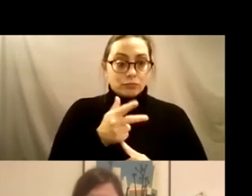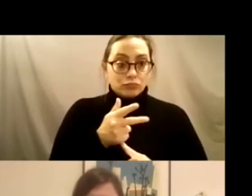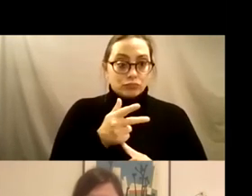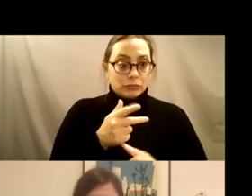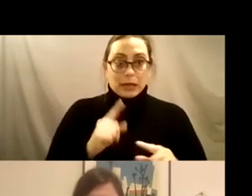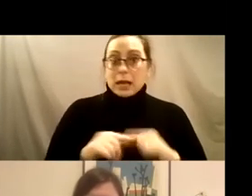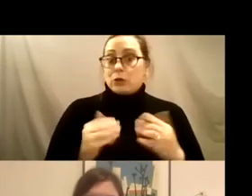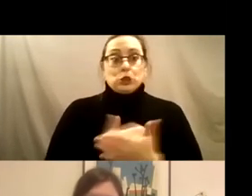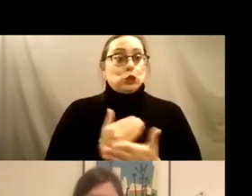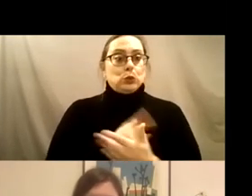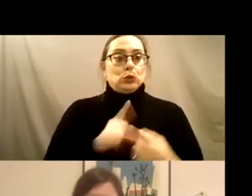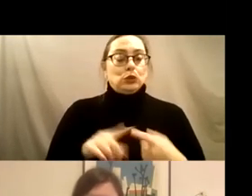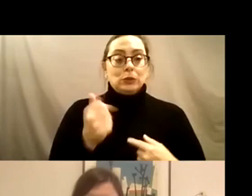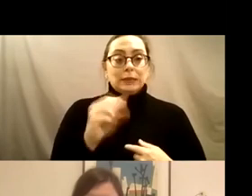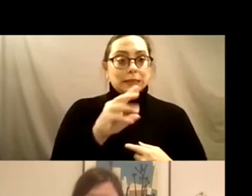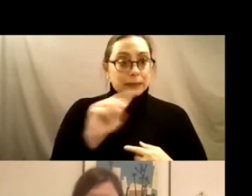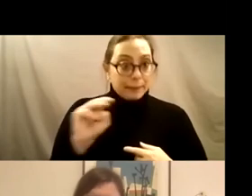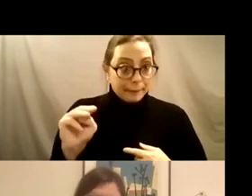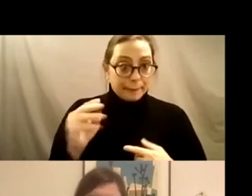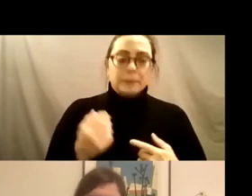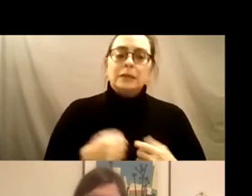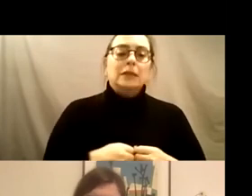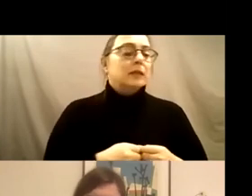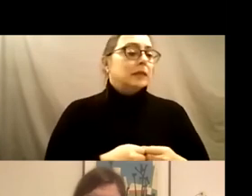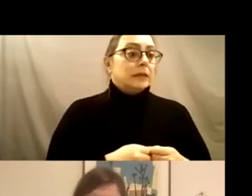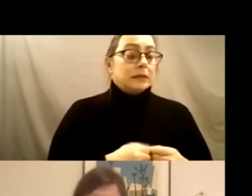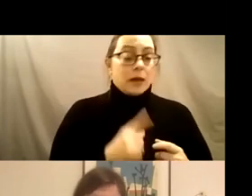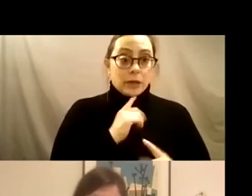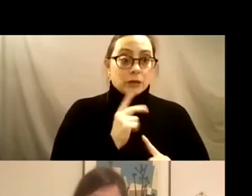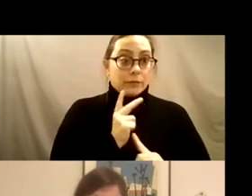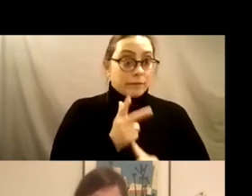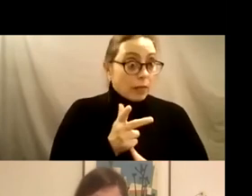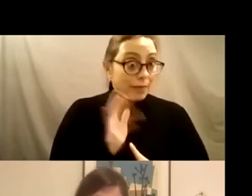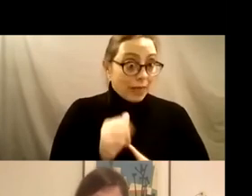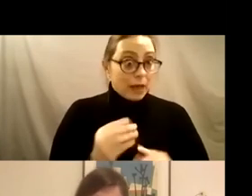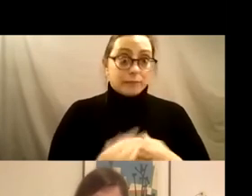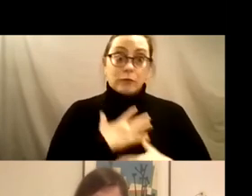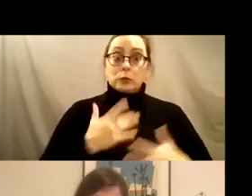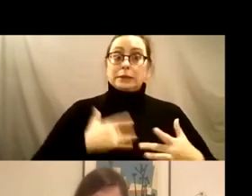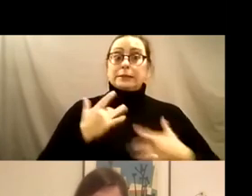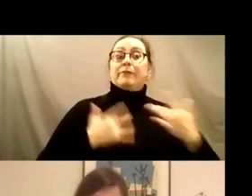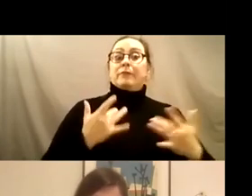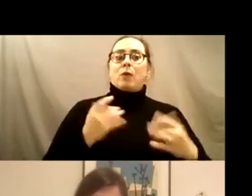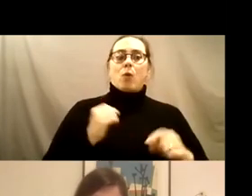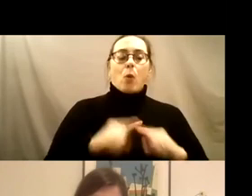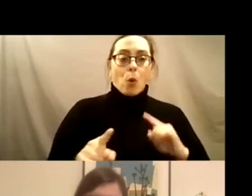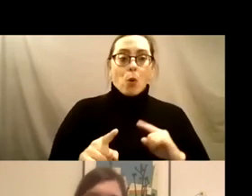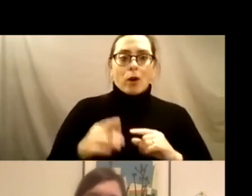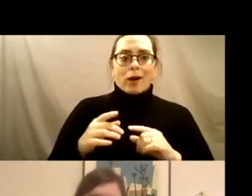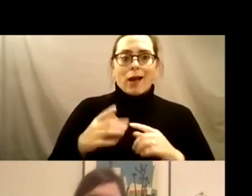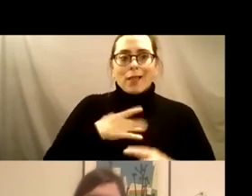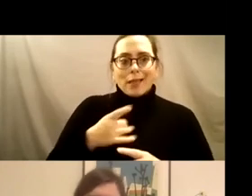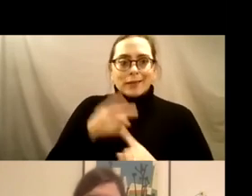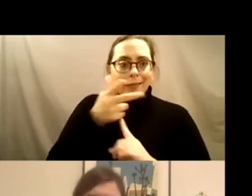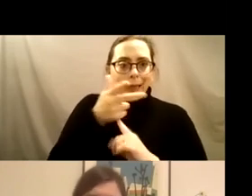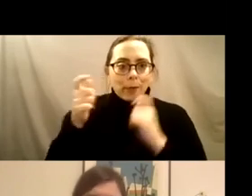16 millimeter, and I didn't really know if filming was what I was excited about as much as the actual 16 millimeter of it. And